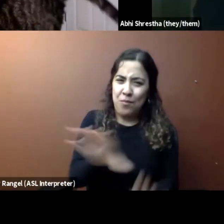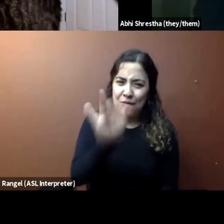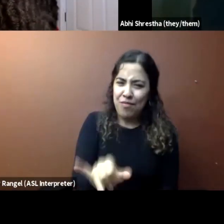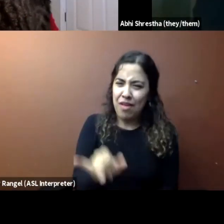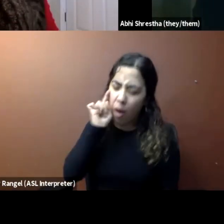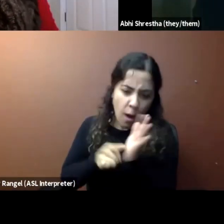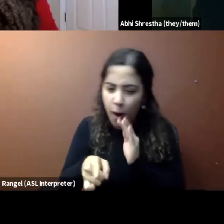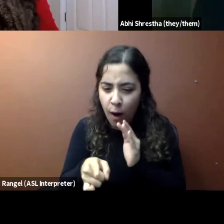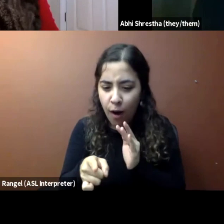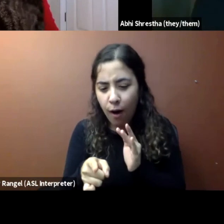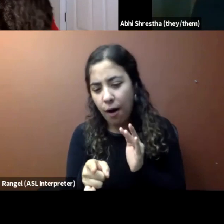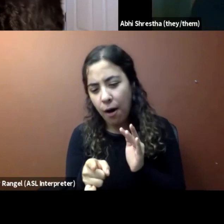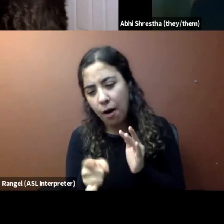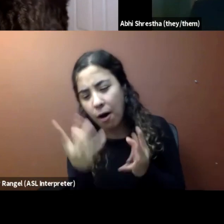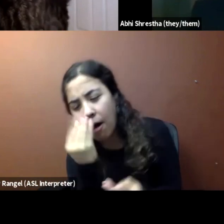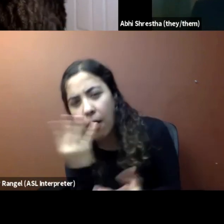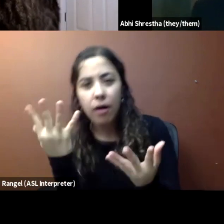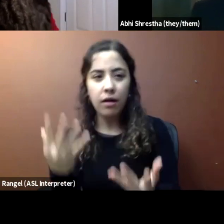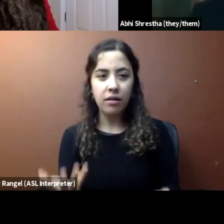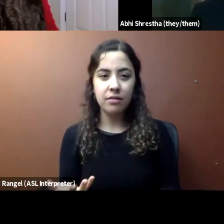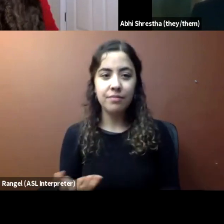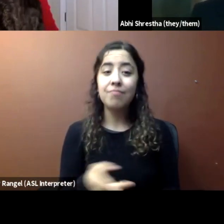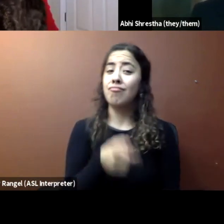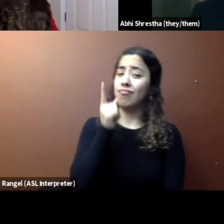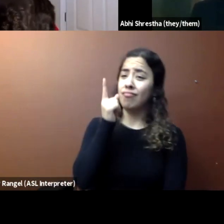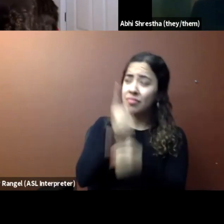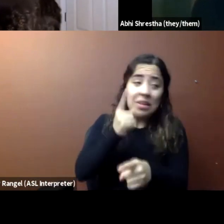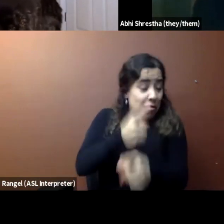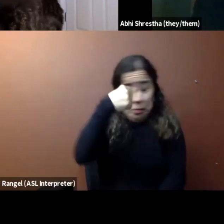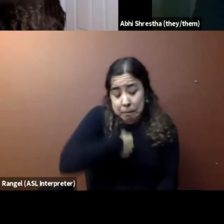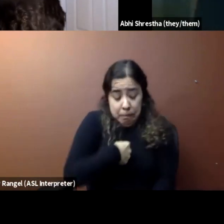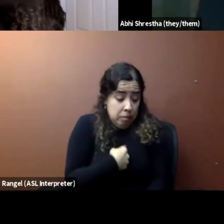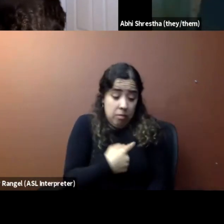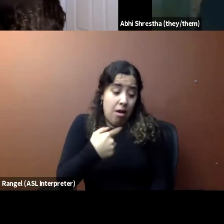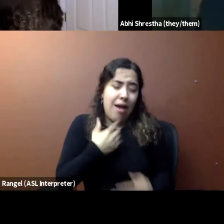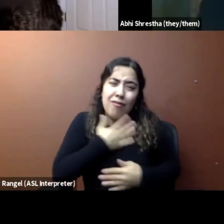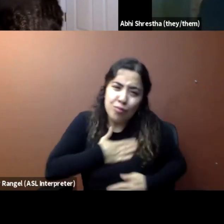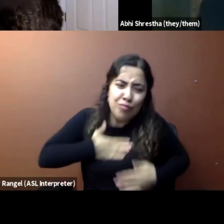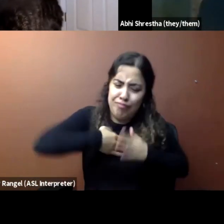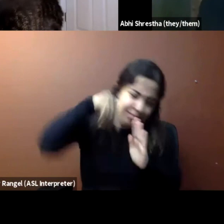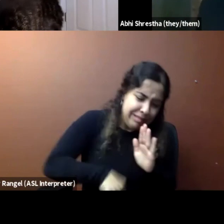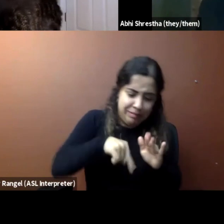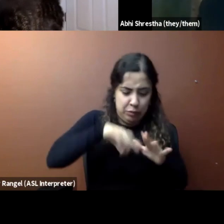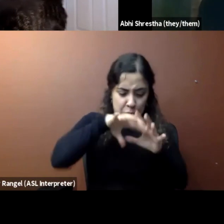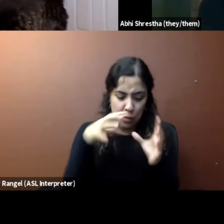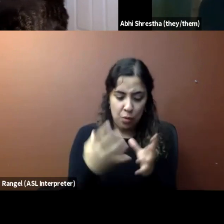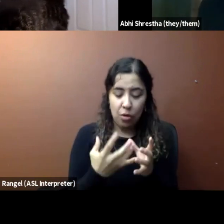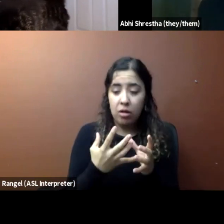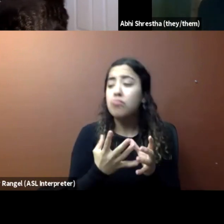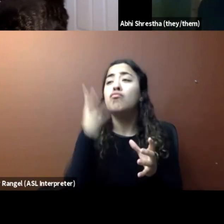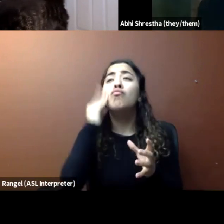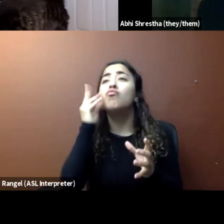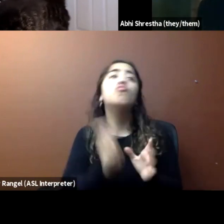a even deeper appreciation for the world now that I can't like really be in it. And I just really, I can't wait